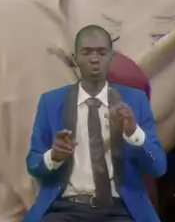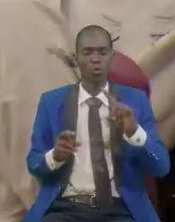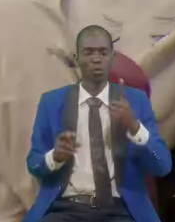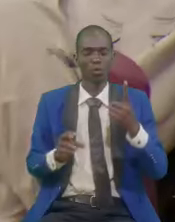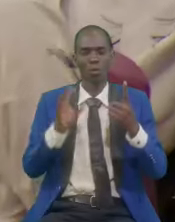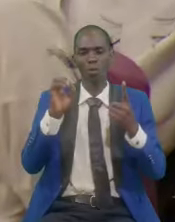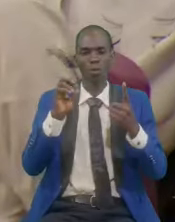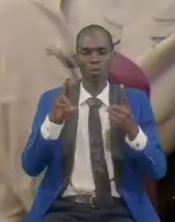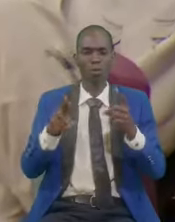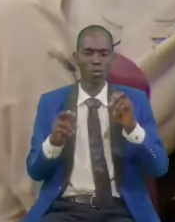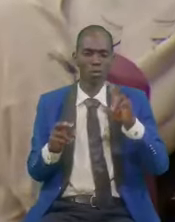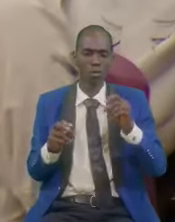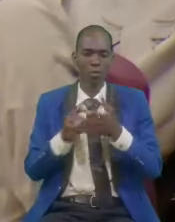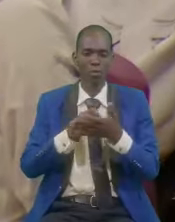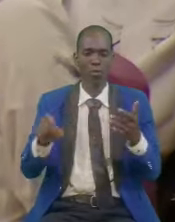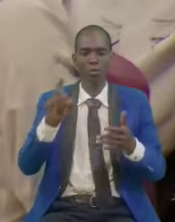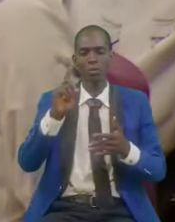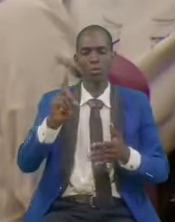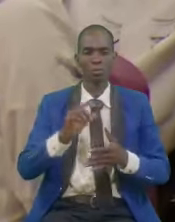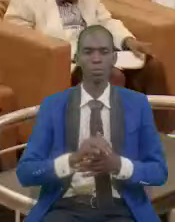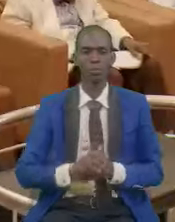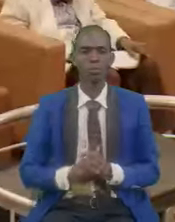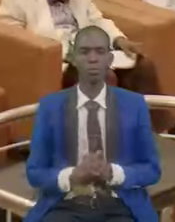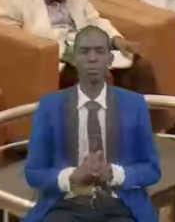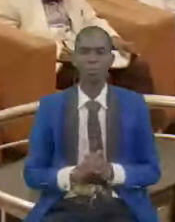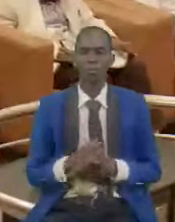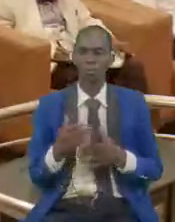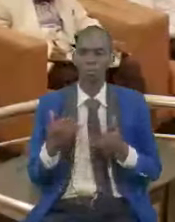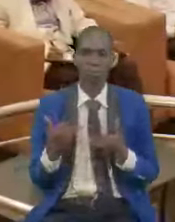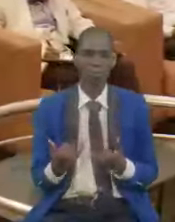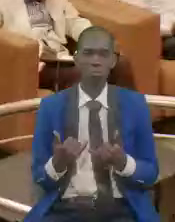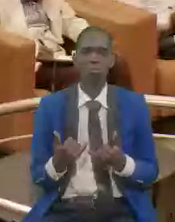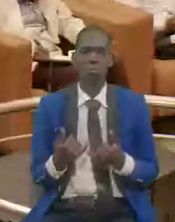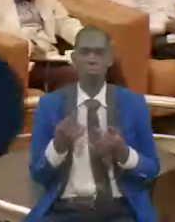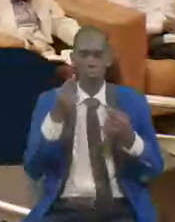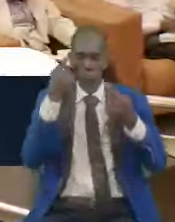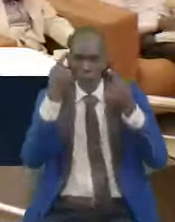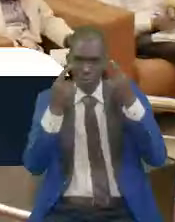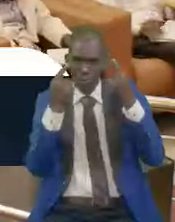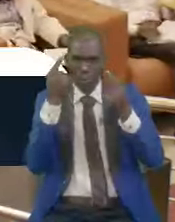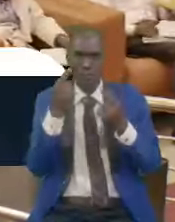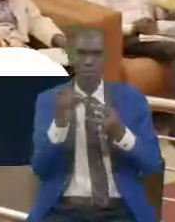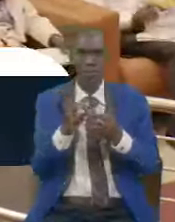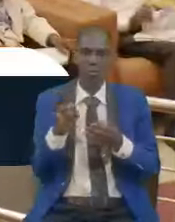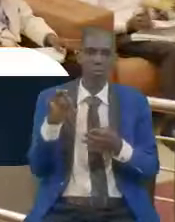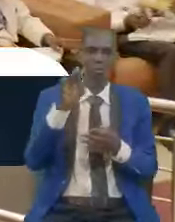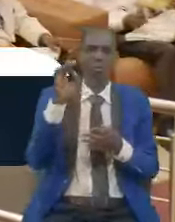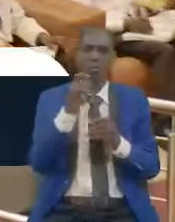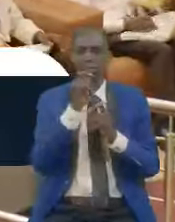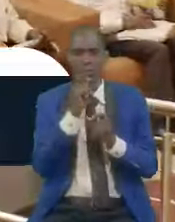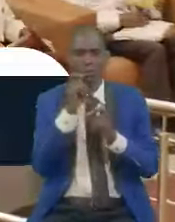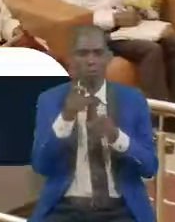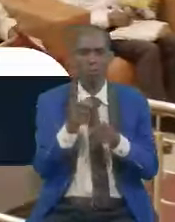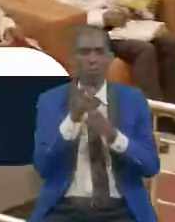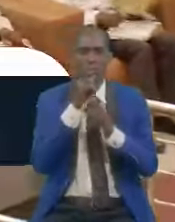verse 1. 1 Corinthians chapter 12, verse 1. Now, concerning spiritual gifts, gifts of